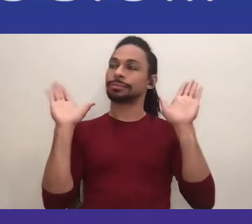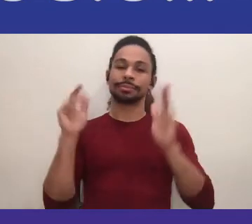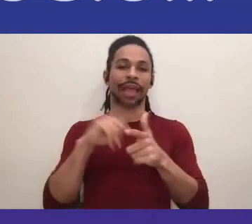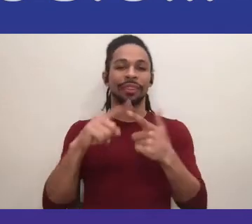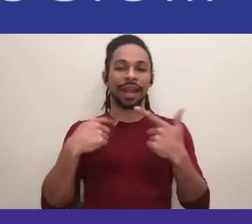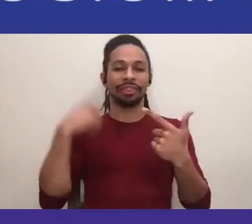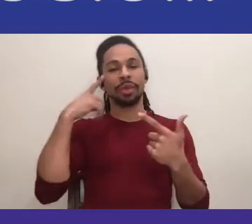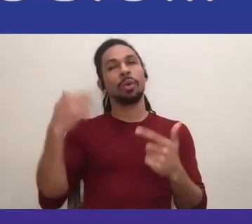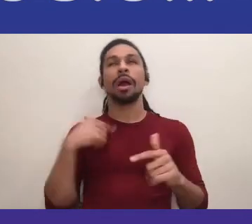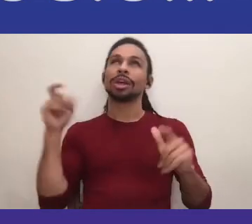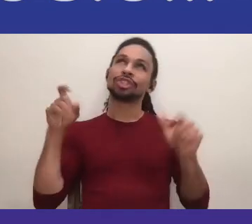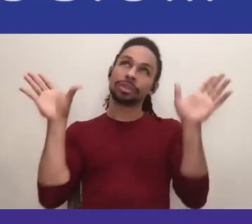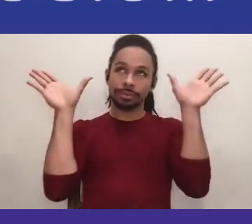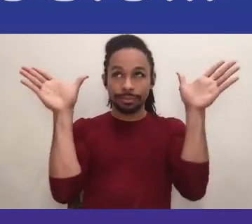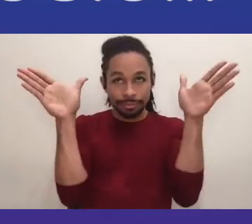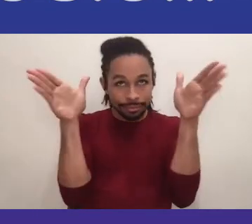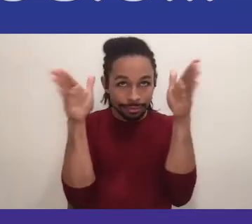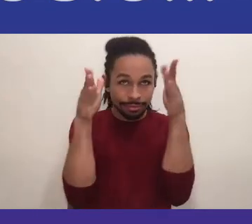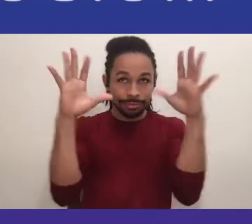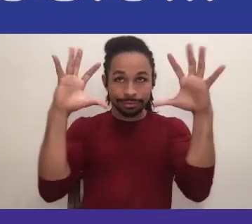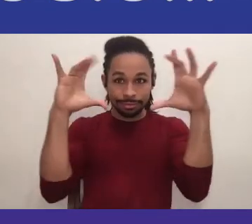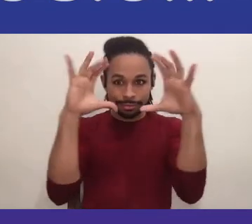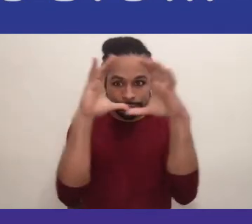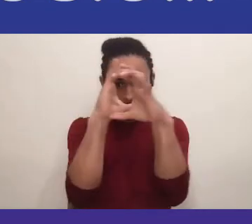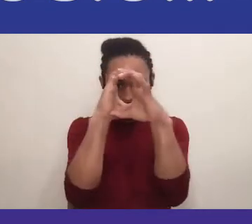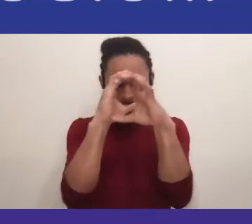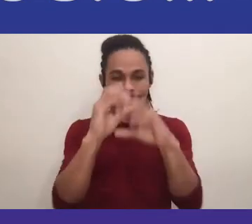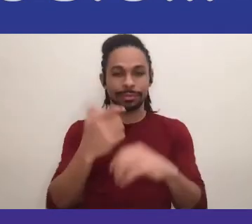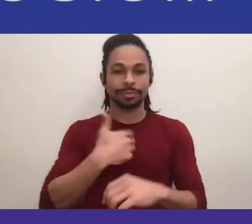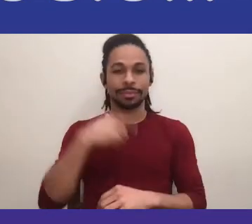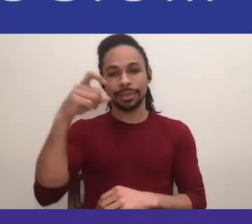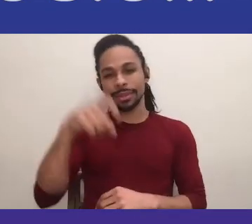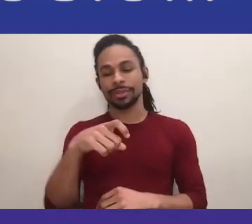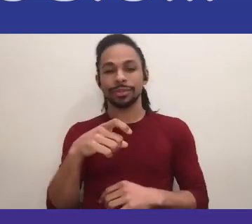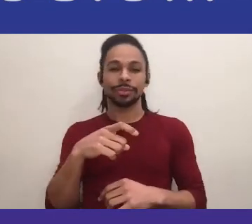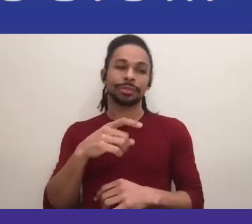back and I should speak to that